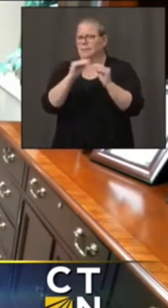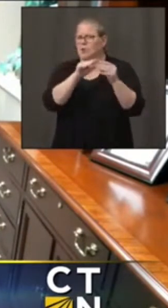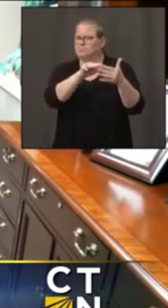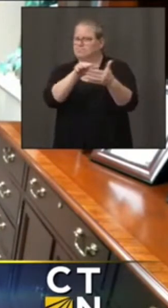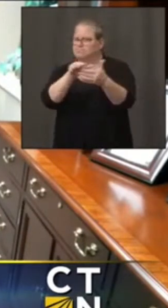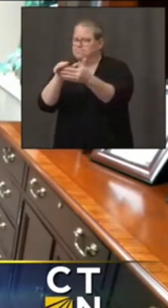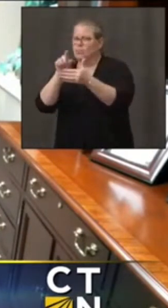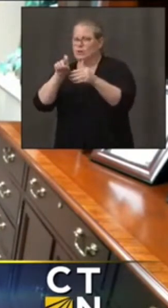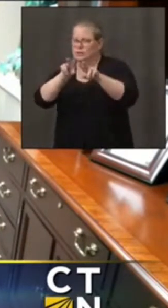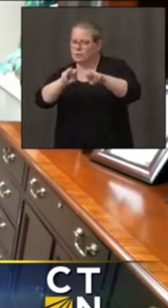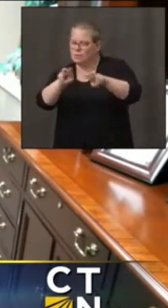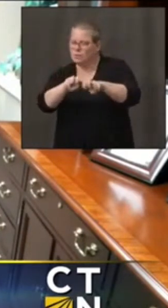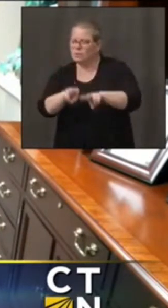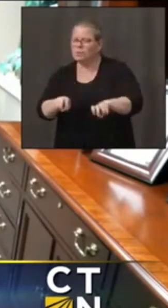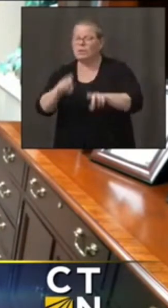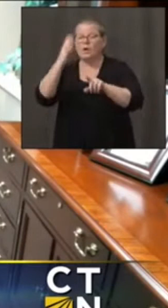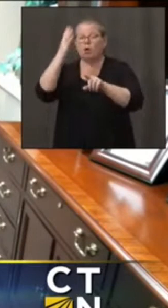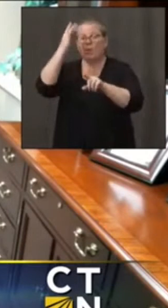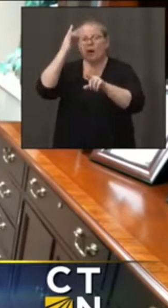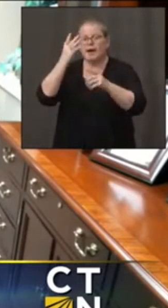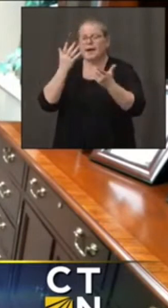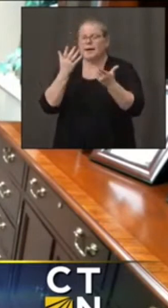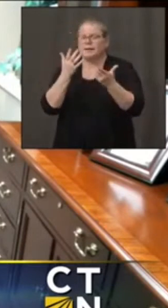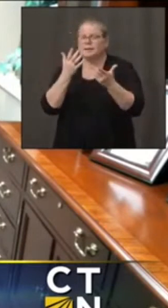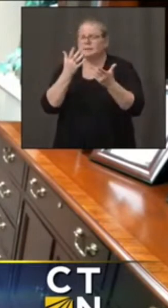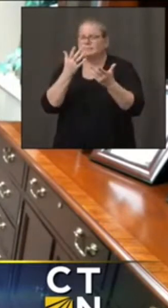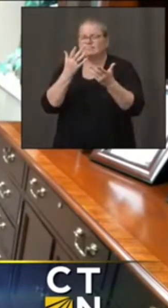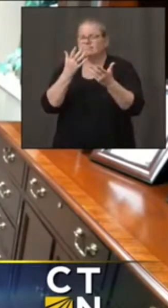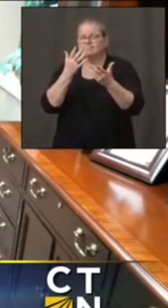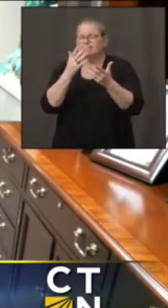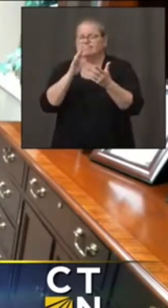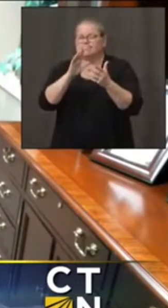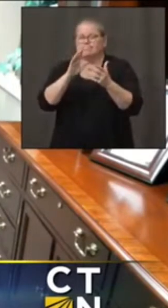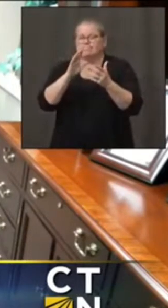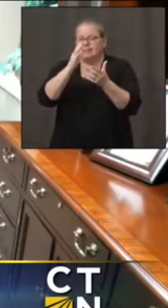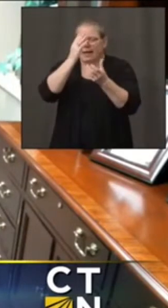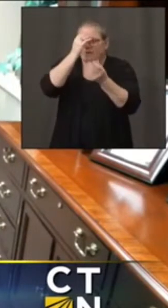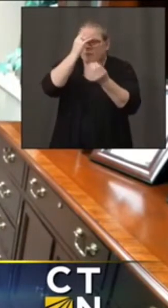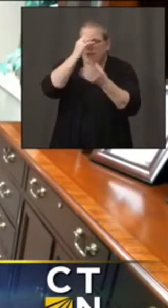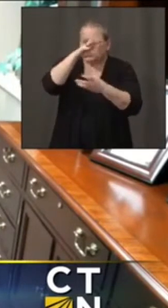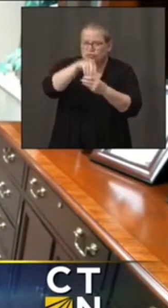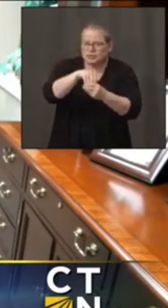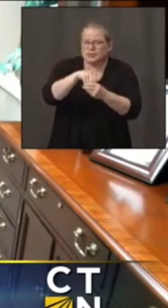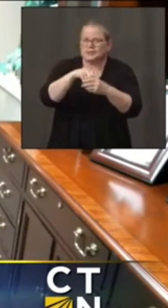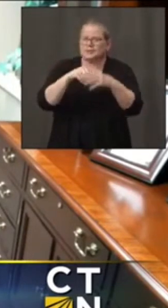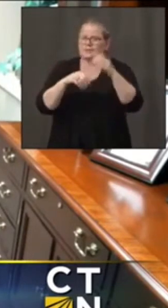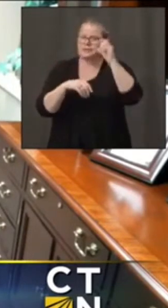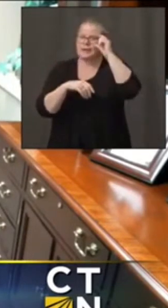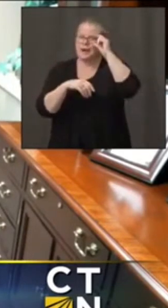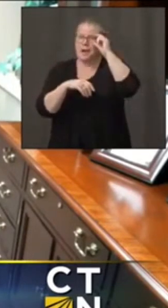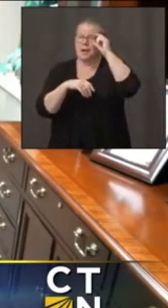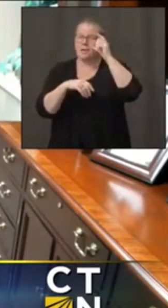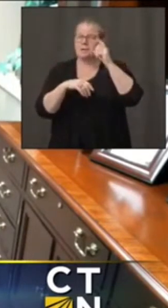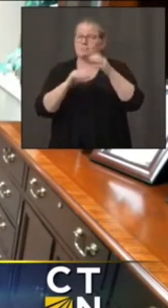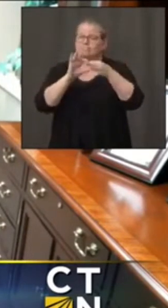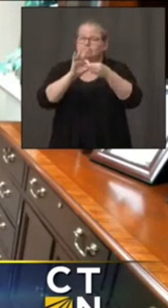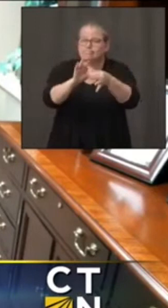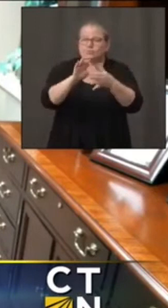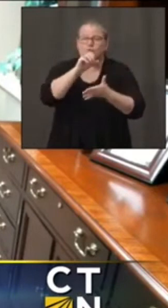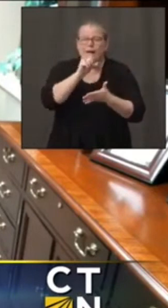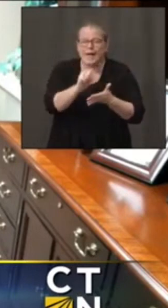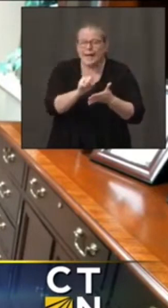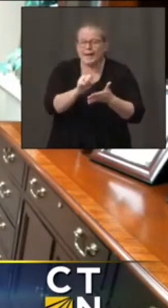in them related specifically, for instance, to age as well as